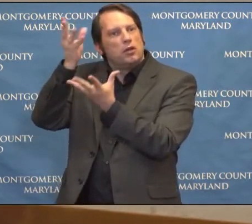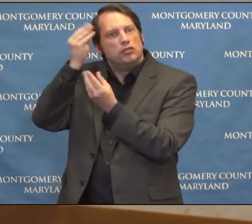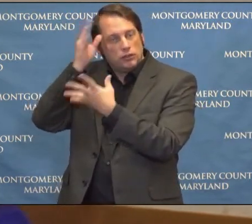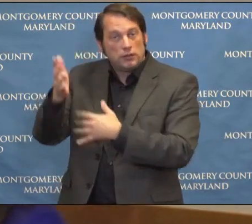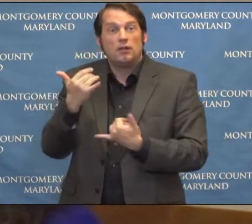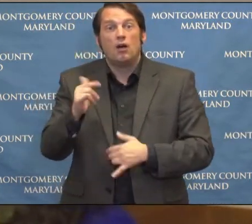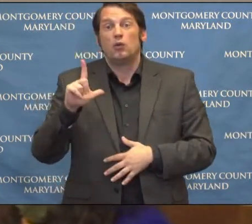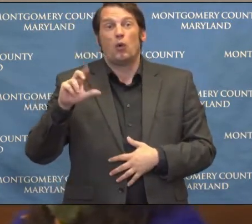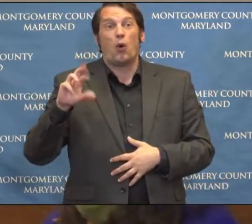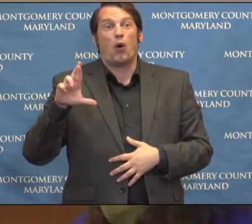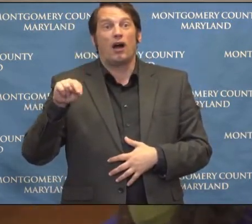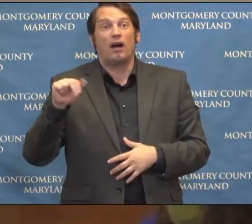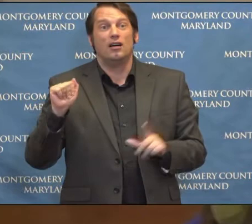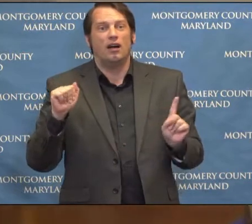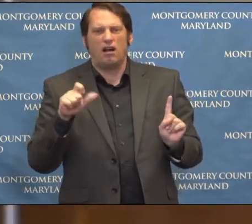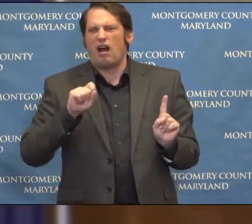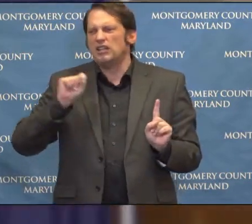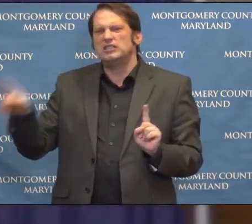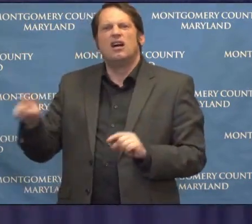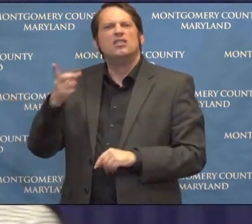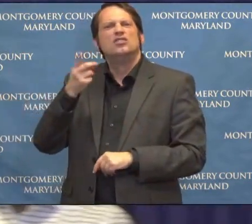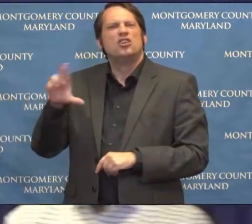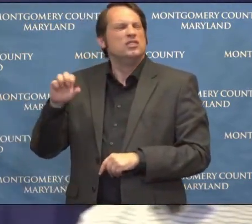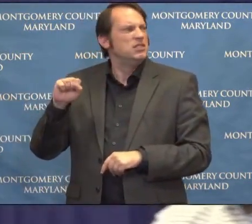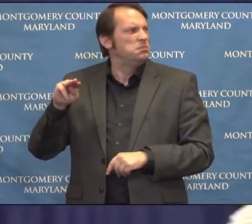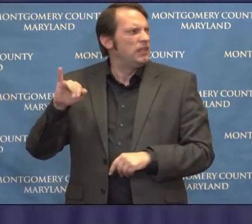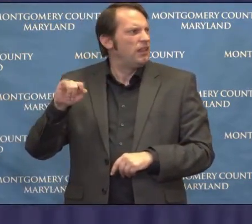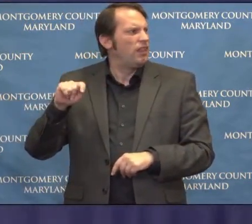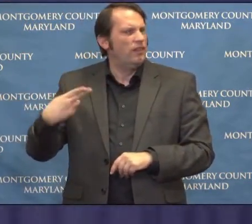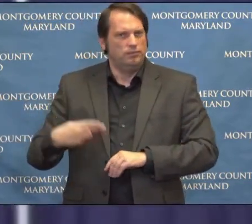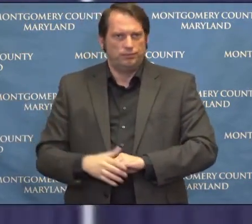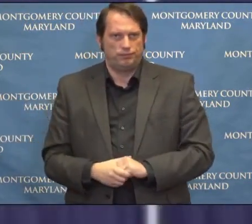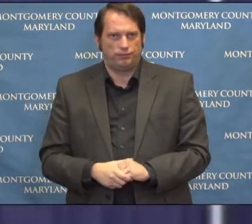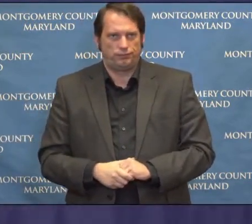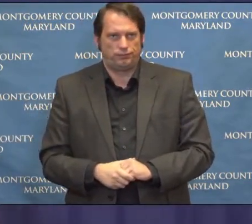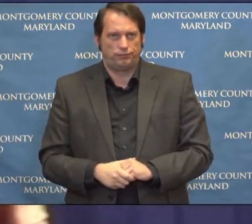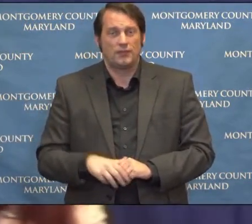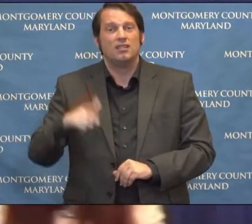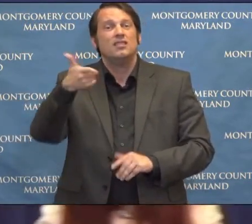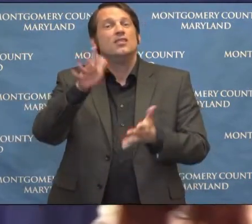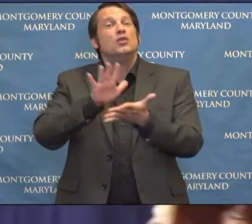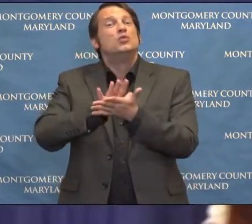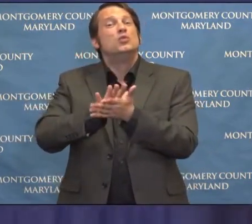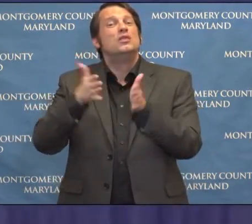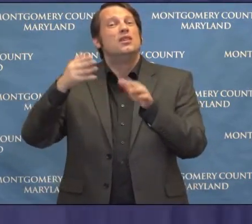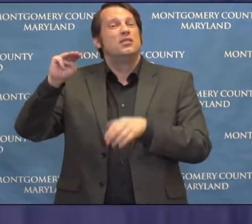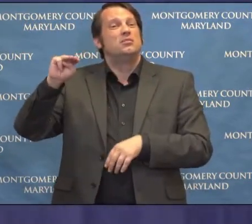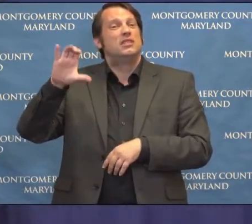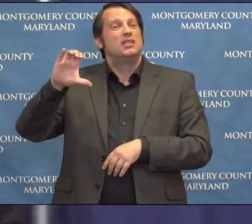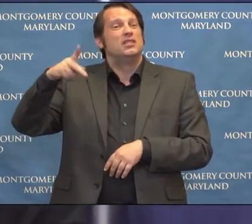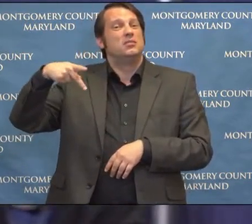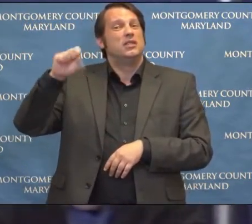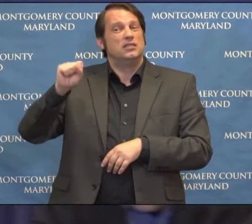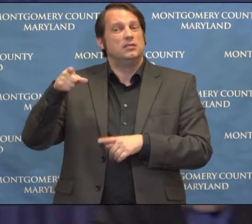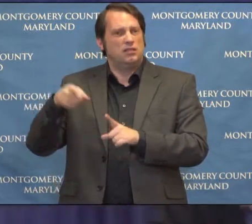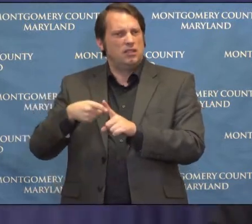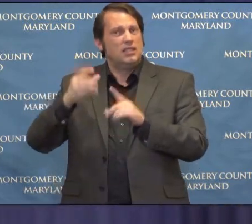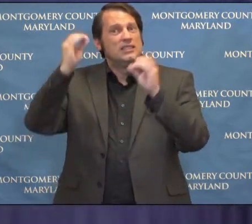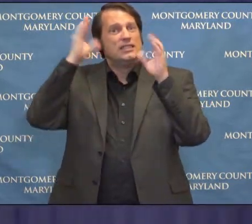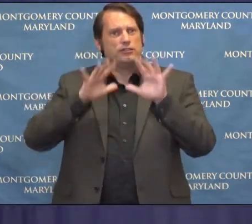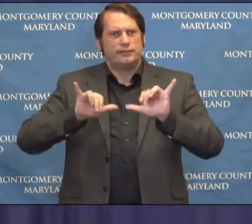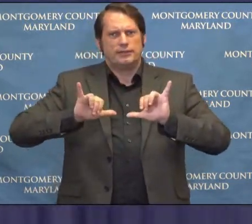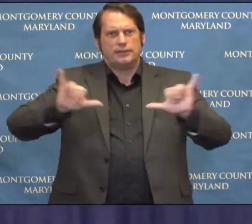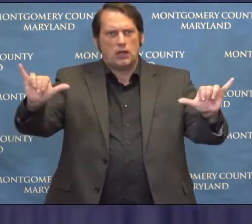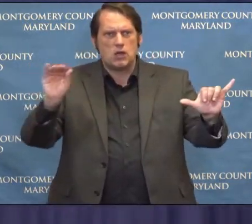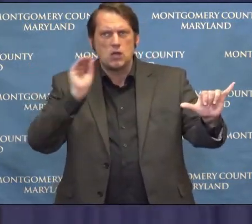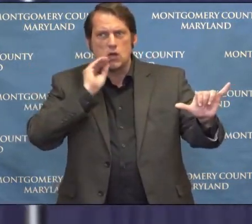of support is MCPS offering for teachers who are teaching from home and also handling their own children? We're trying to